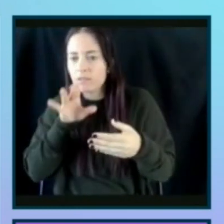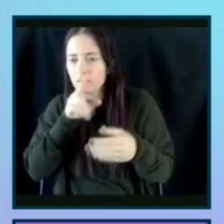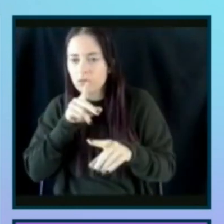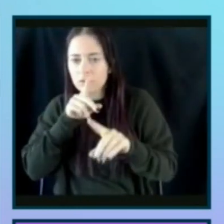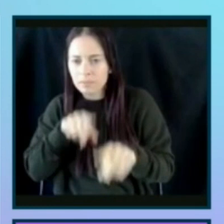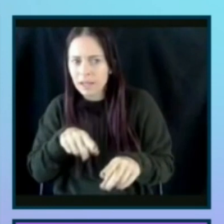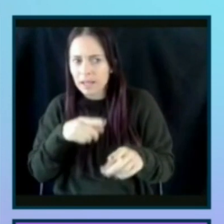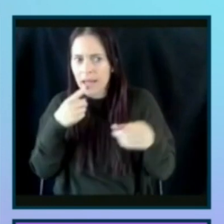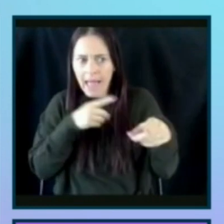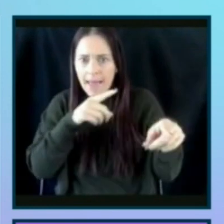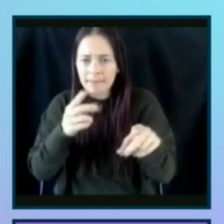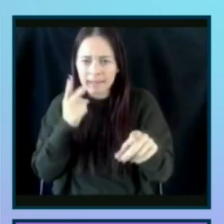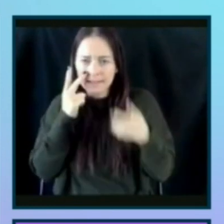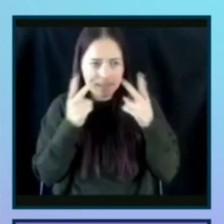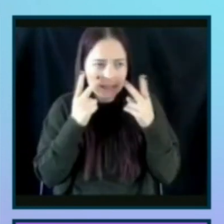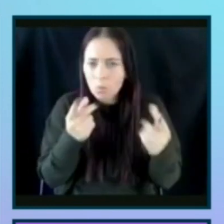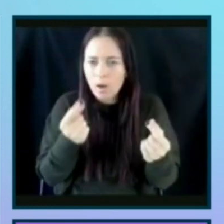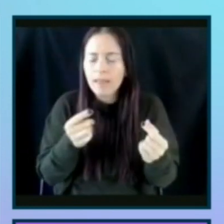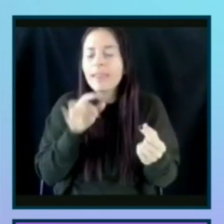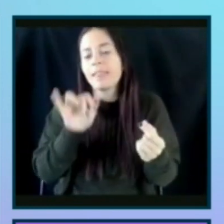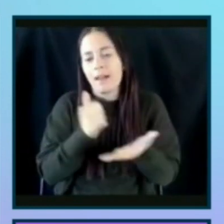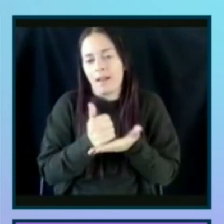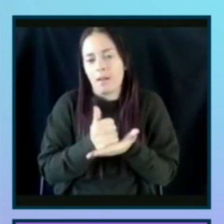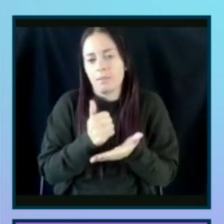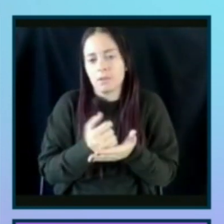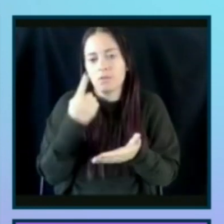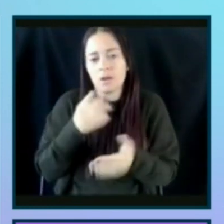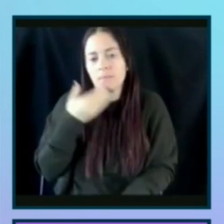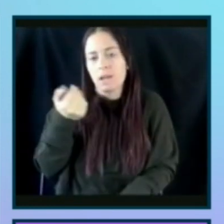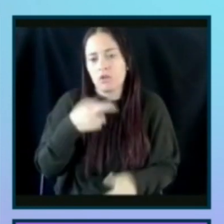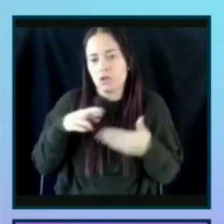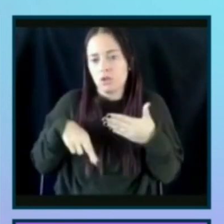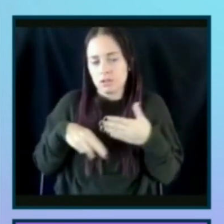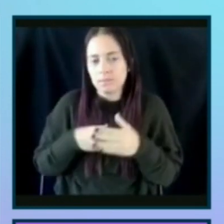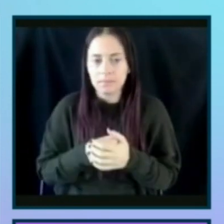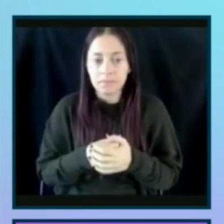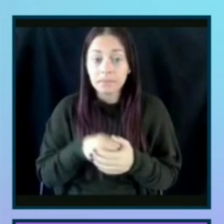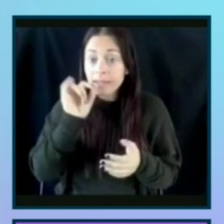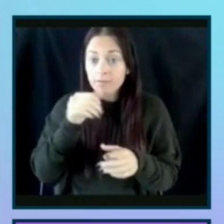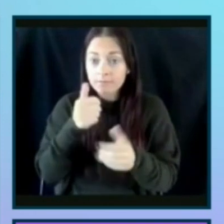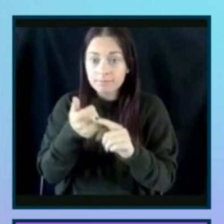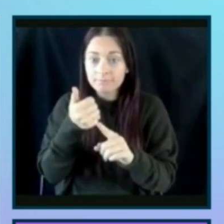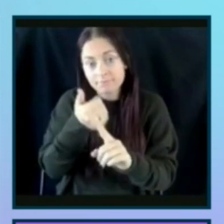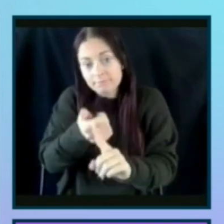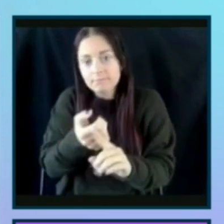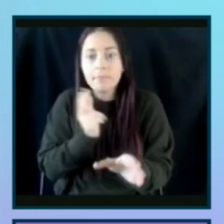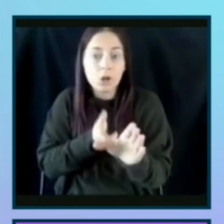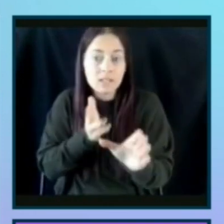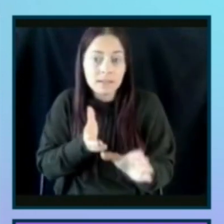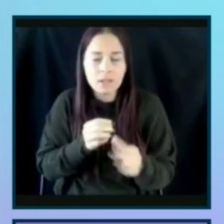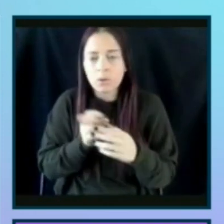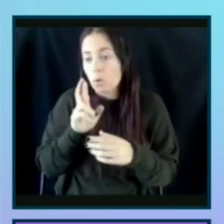poorly. And of course, the last one is, and then, again, if you're a participant and if you're working with participants, make sure